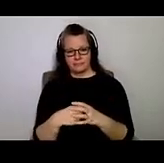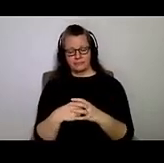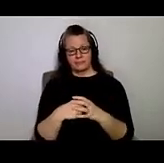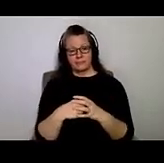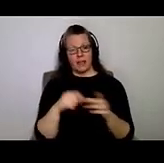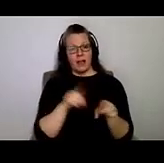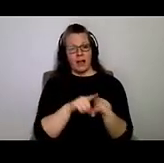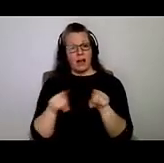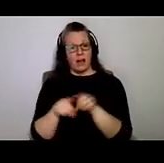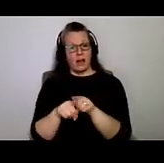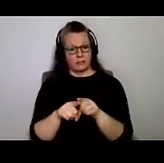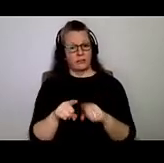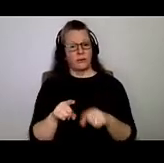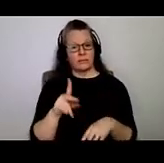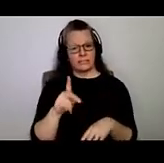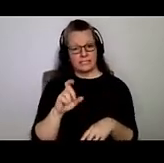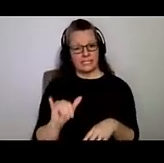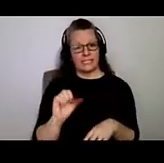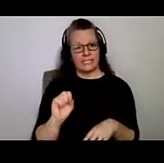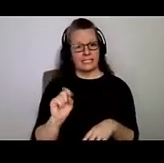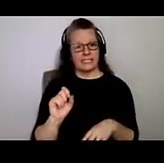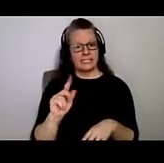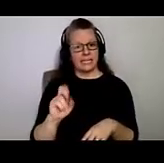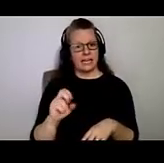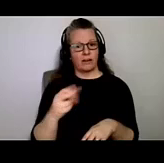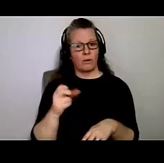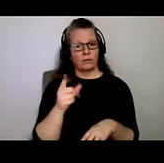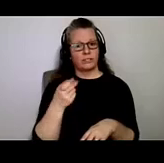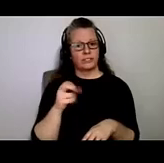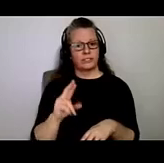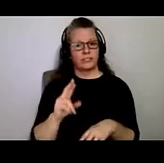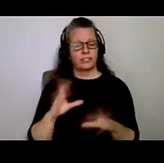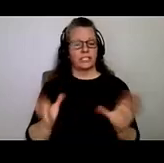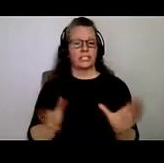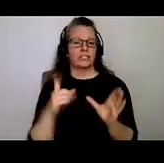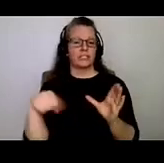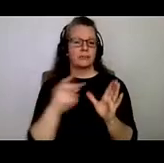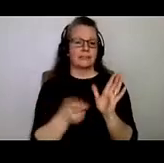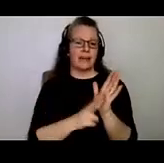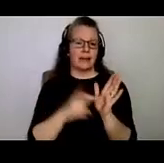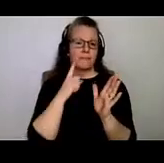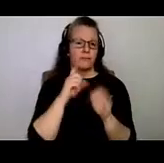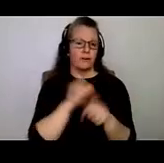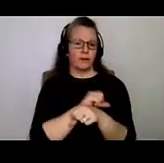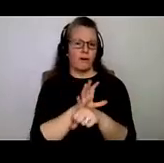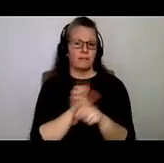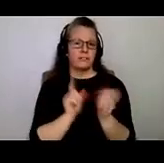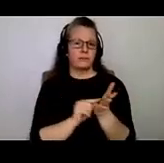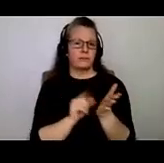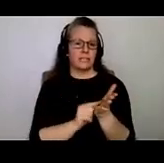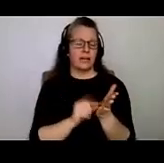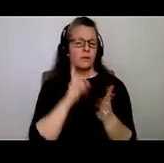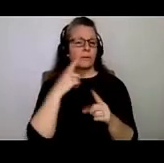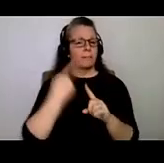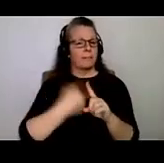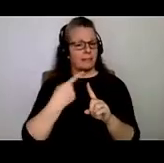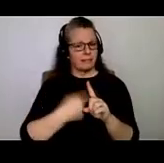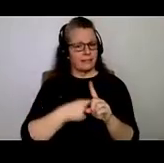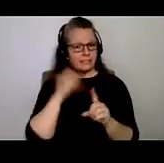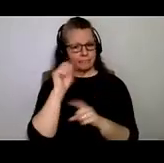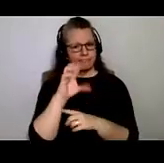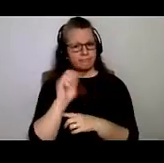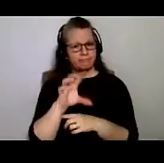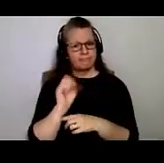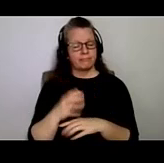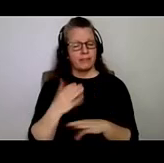that, as a key stakeholder, we encourage you to sign up for our COVID newsletter, where we'll be monthly giving updates on the